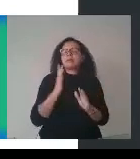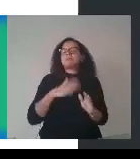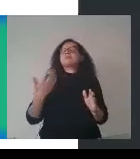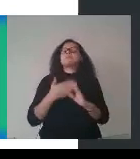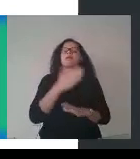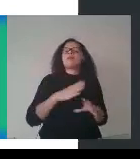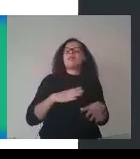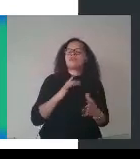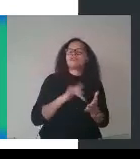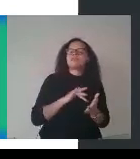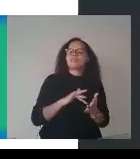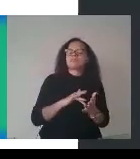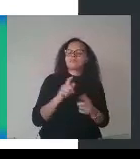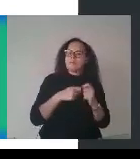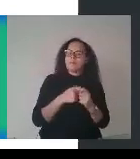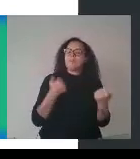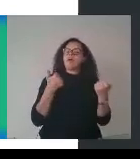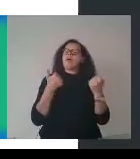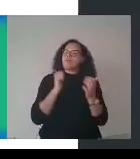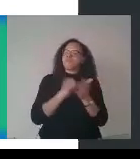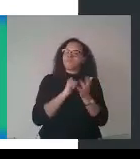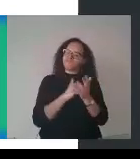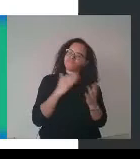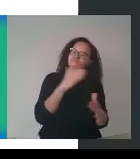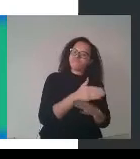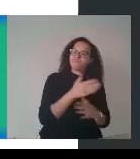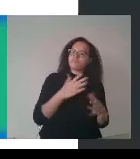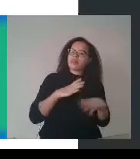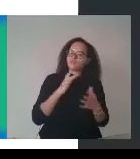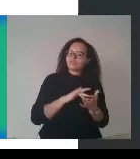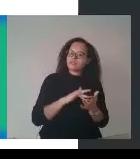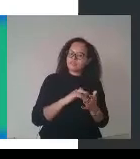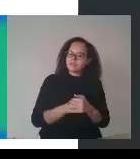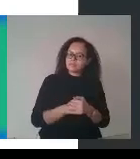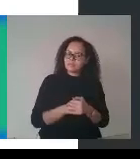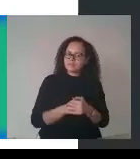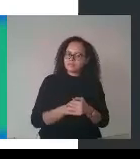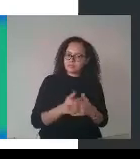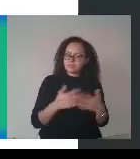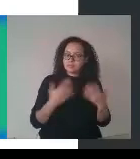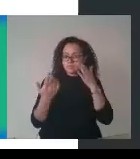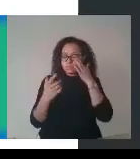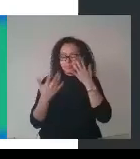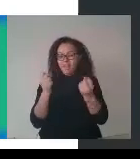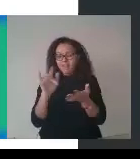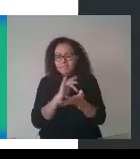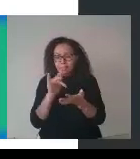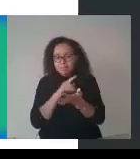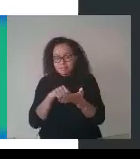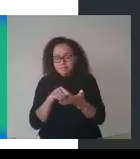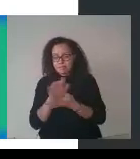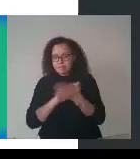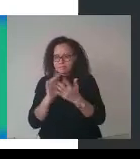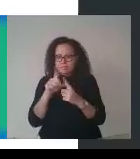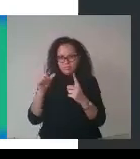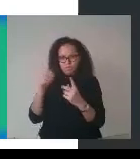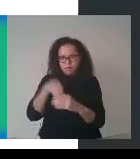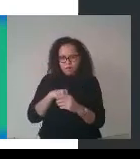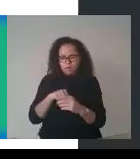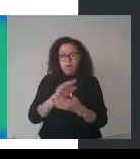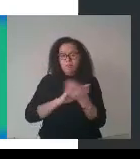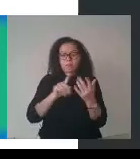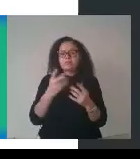and using that centre, which they normally wouldn't. From digital inclusion, because we have tablets available in community settings, it means that if people don't have a phone, they're able to